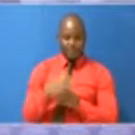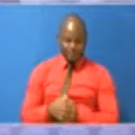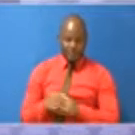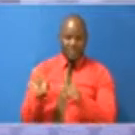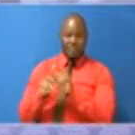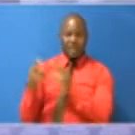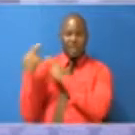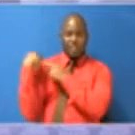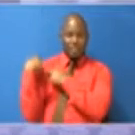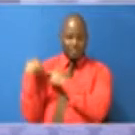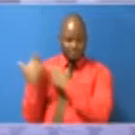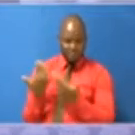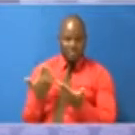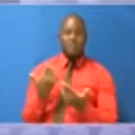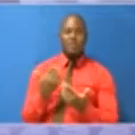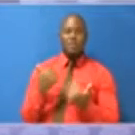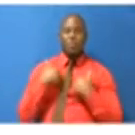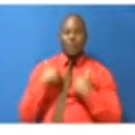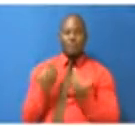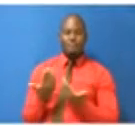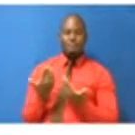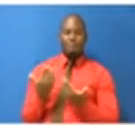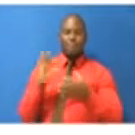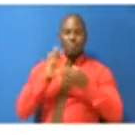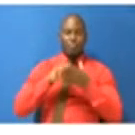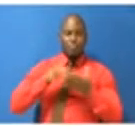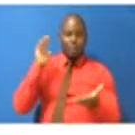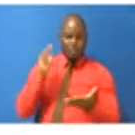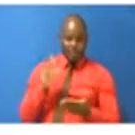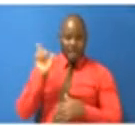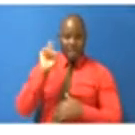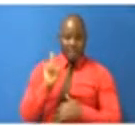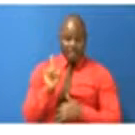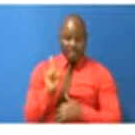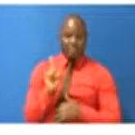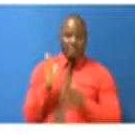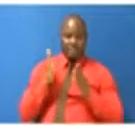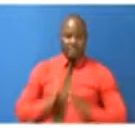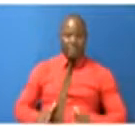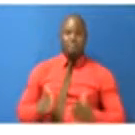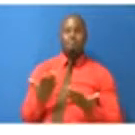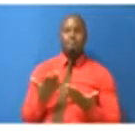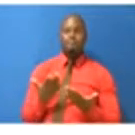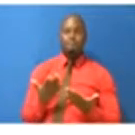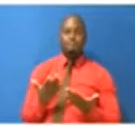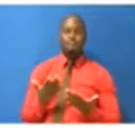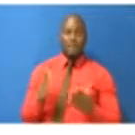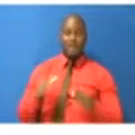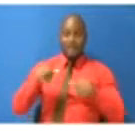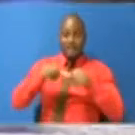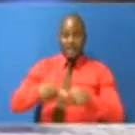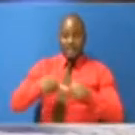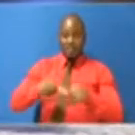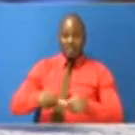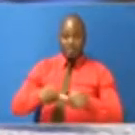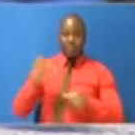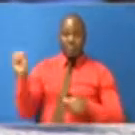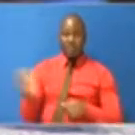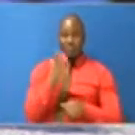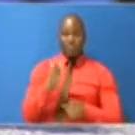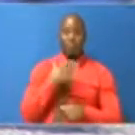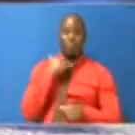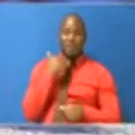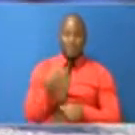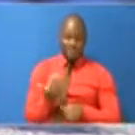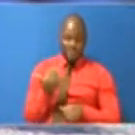it will be a responsibility on to housing a majority of nairobians live in live in in informal selling i just